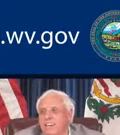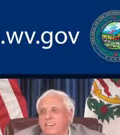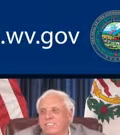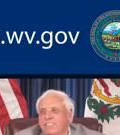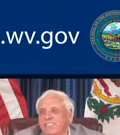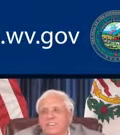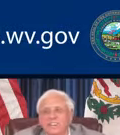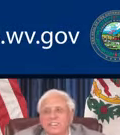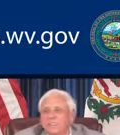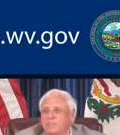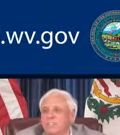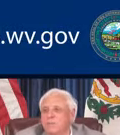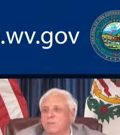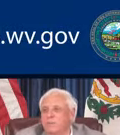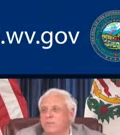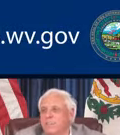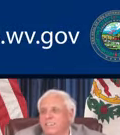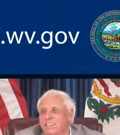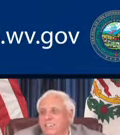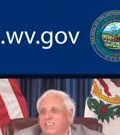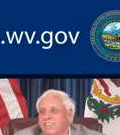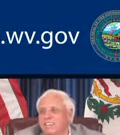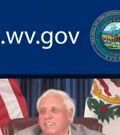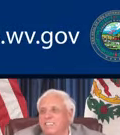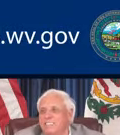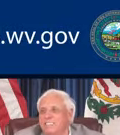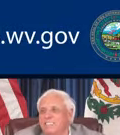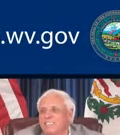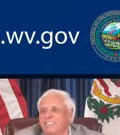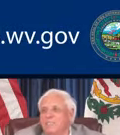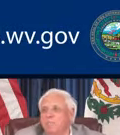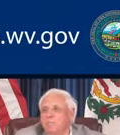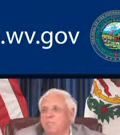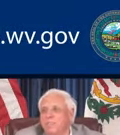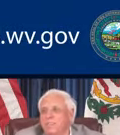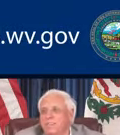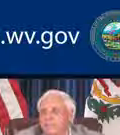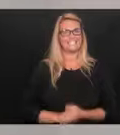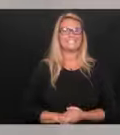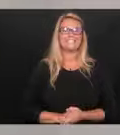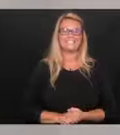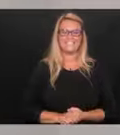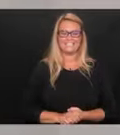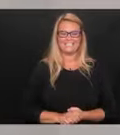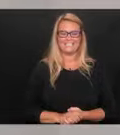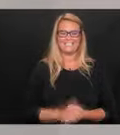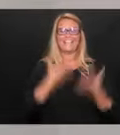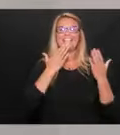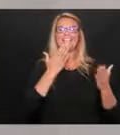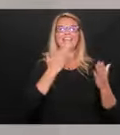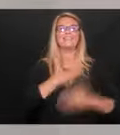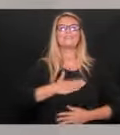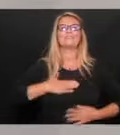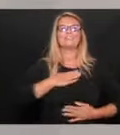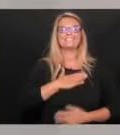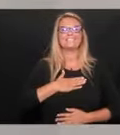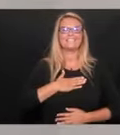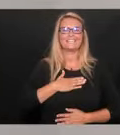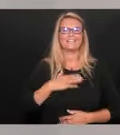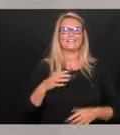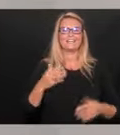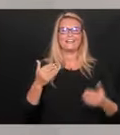Hey, Ashley, you are so beautiful. Congratulations. Thank you. I really appreciate it. It's a great